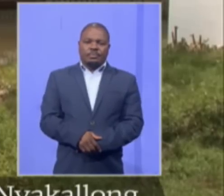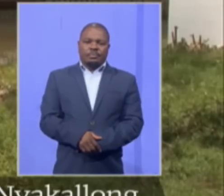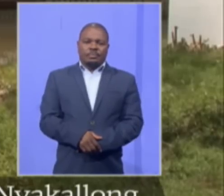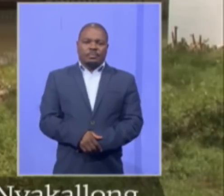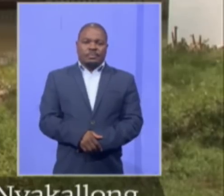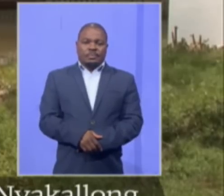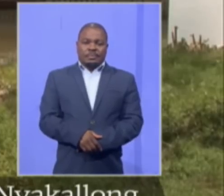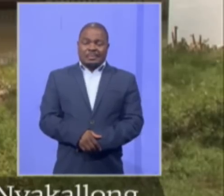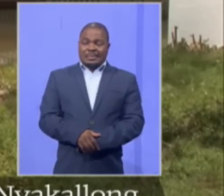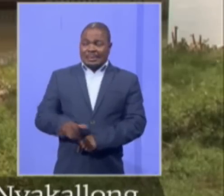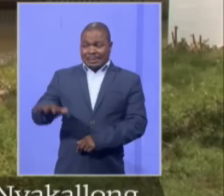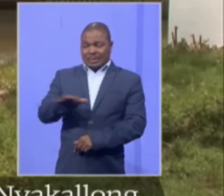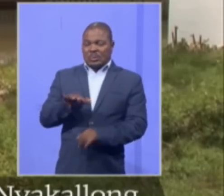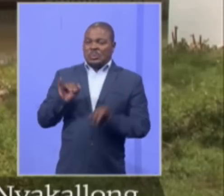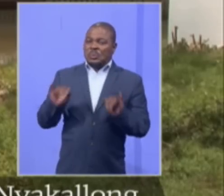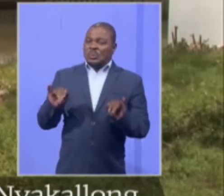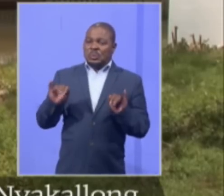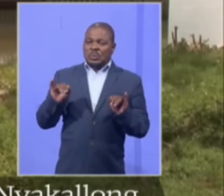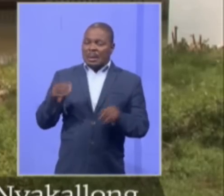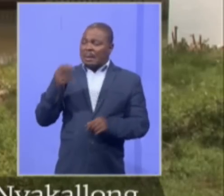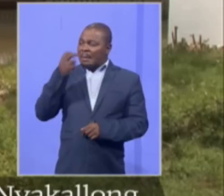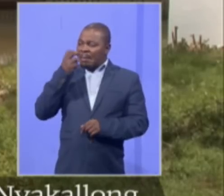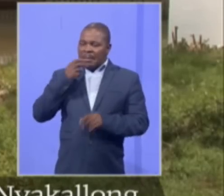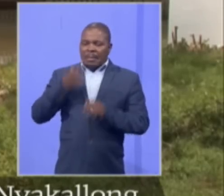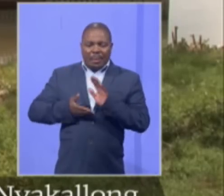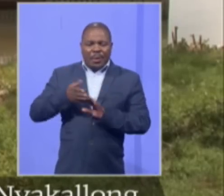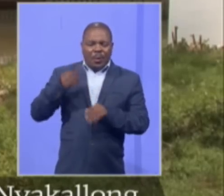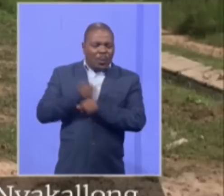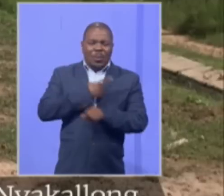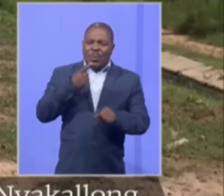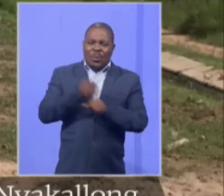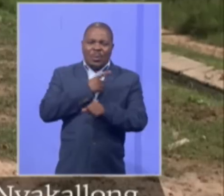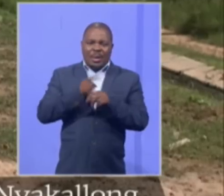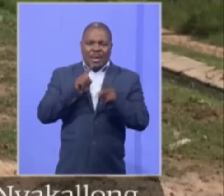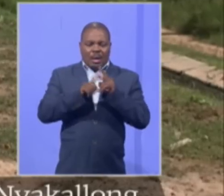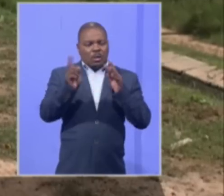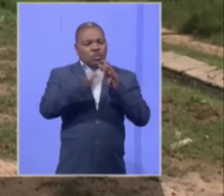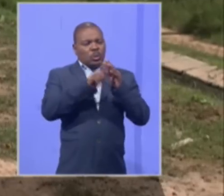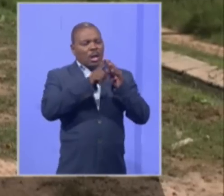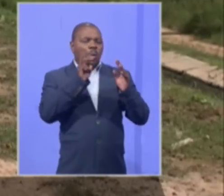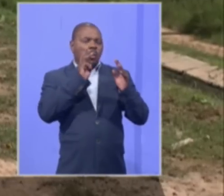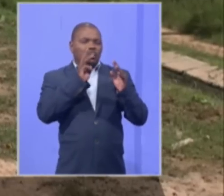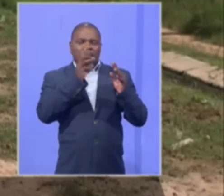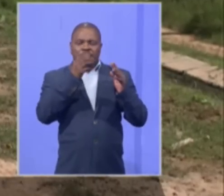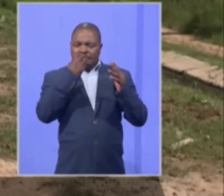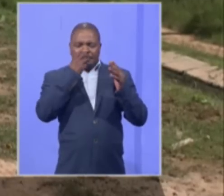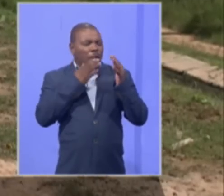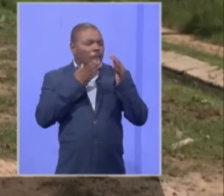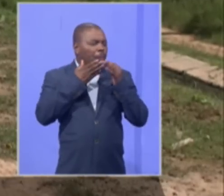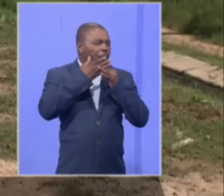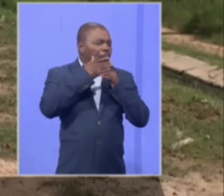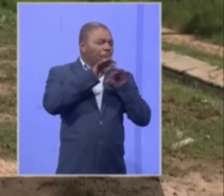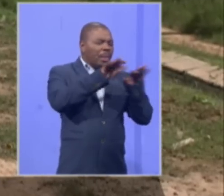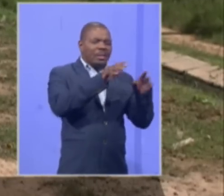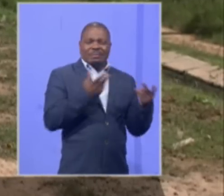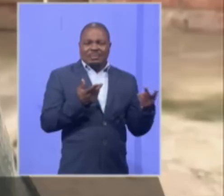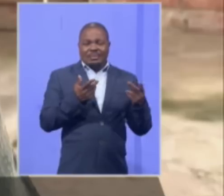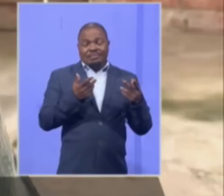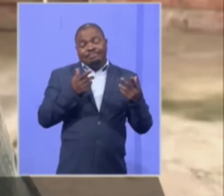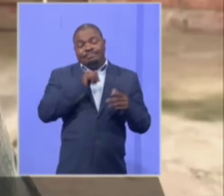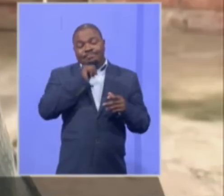Ke seemo seo se sa kgotlelelego sa monkgo o sa felego le gona o tsena ka matsika ngope e fela go badudi ba gapeletšega.